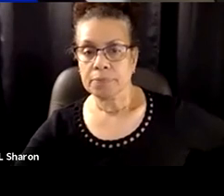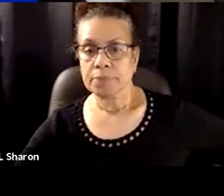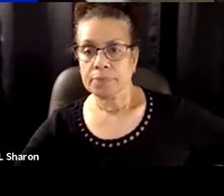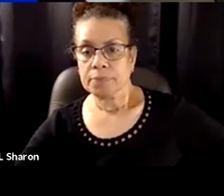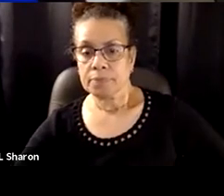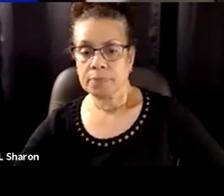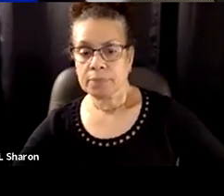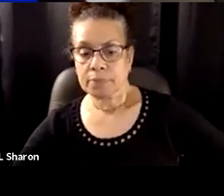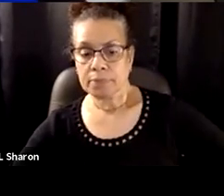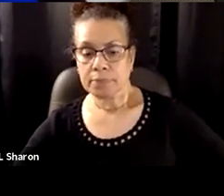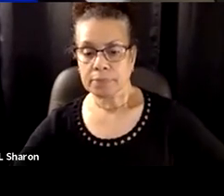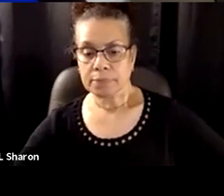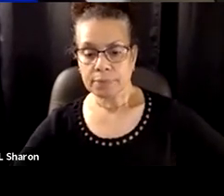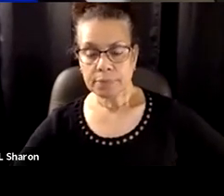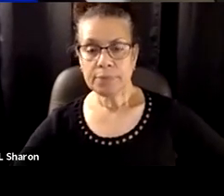casa